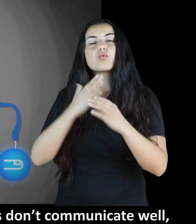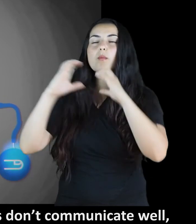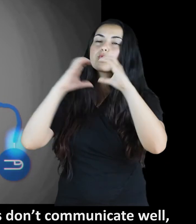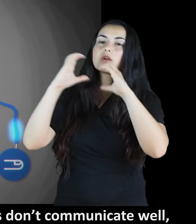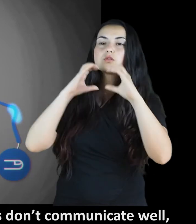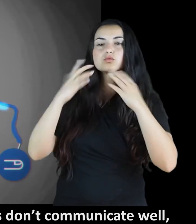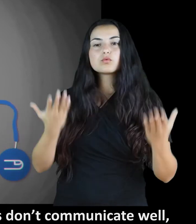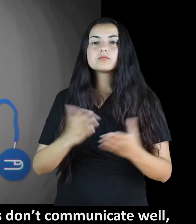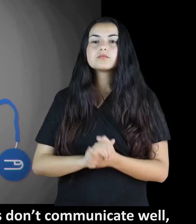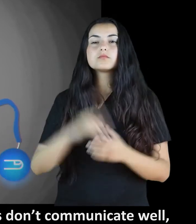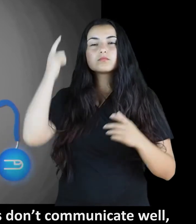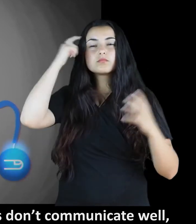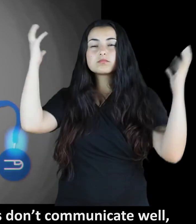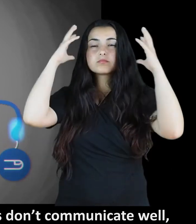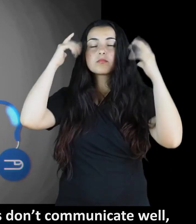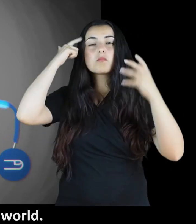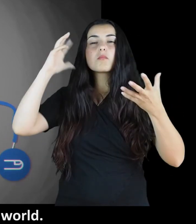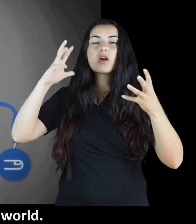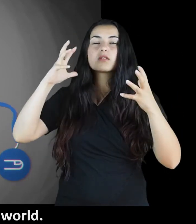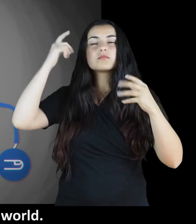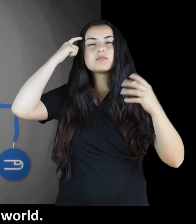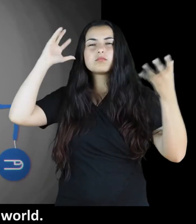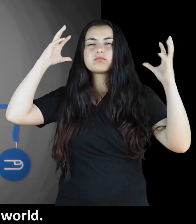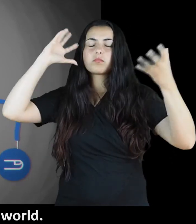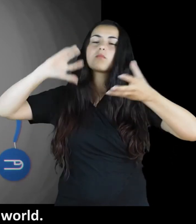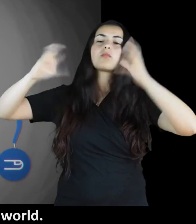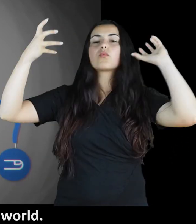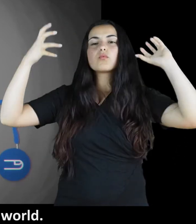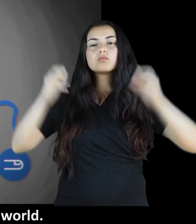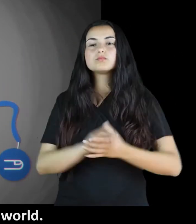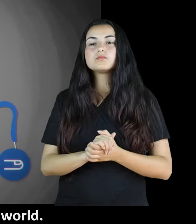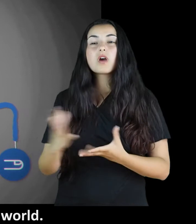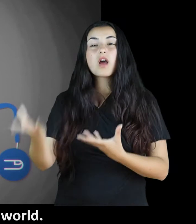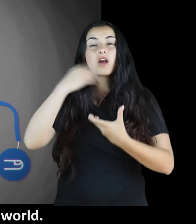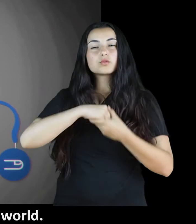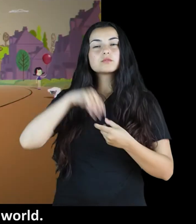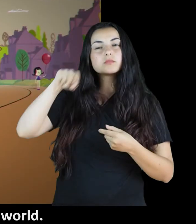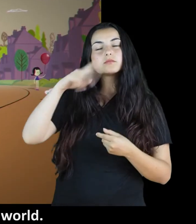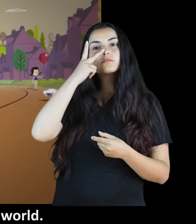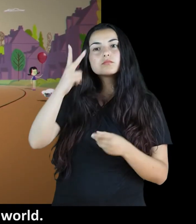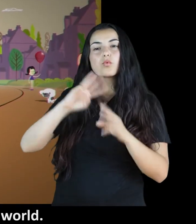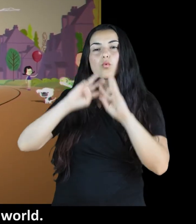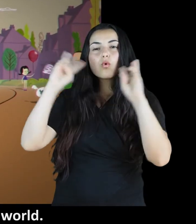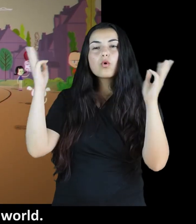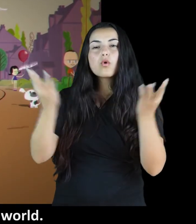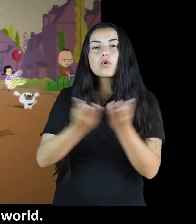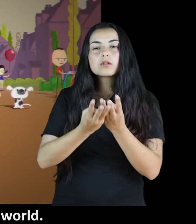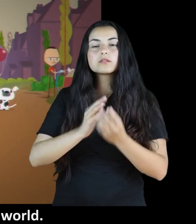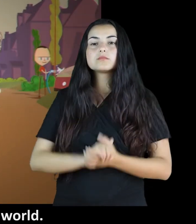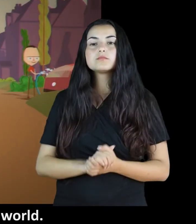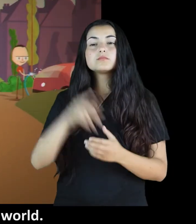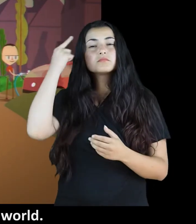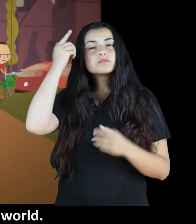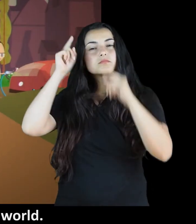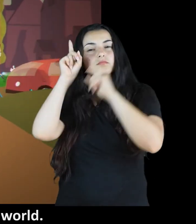become overwhelmed and confused, affecting how they see the world. Picture yourself